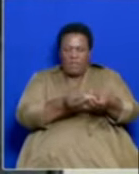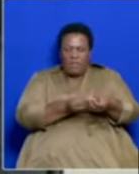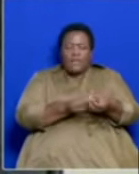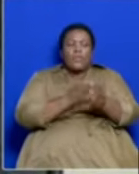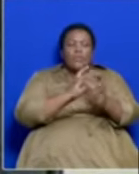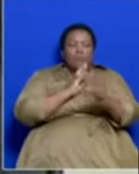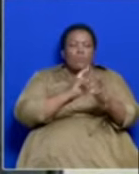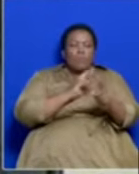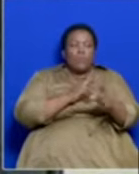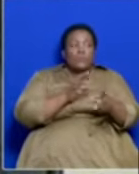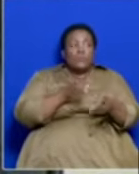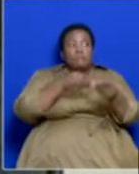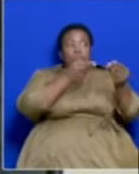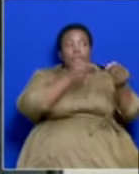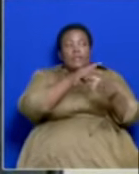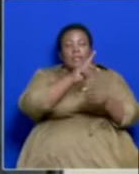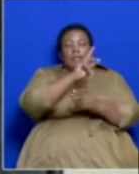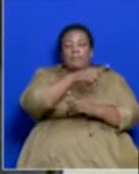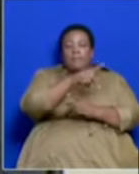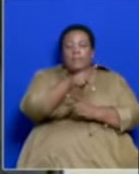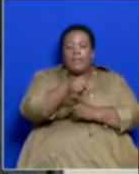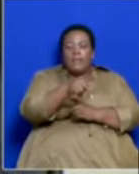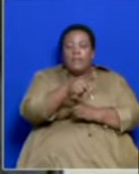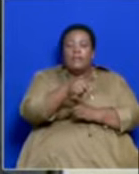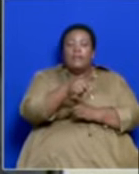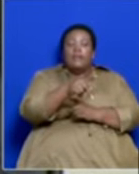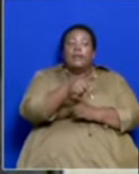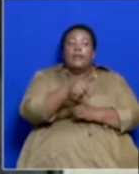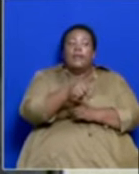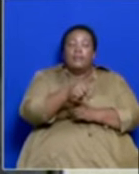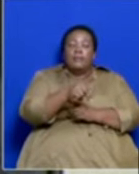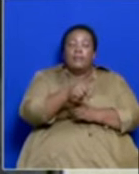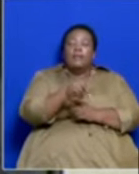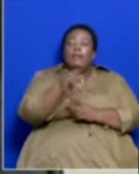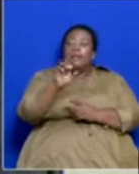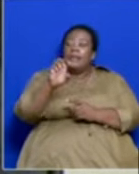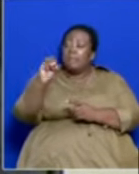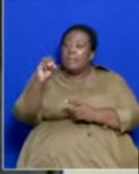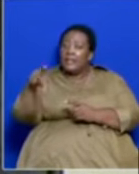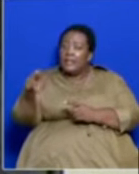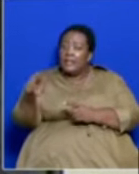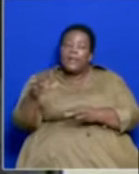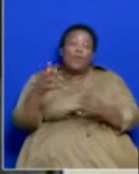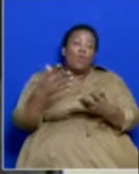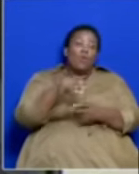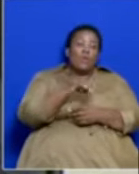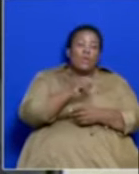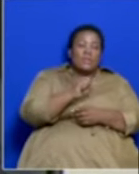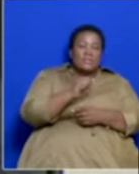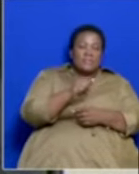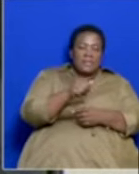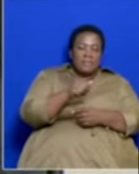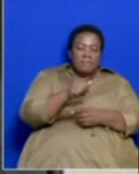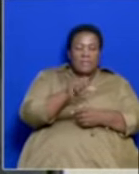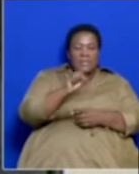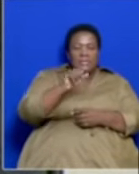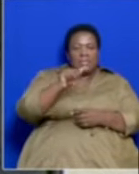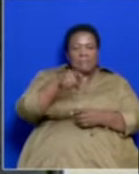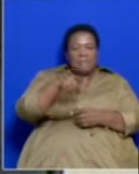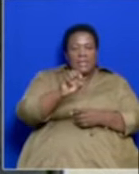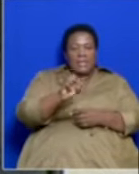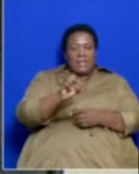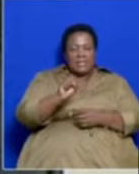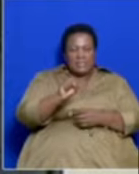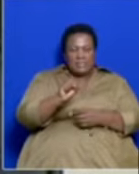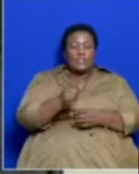and the stakeholder, which will be EMPD or SAPS. So we do these reports